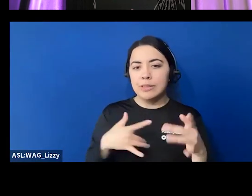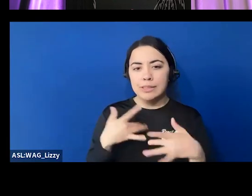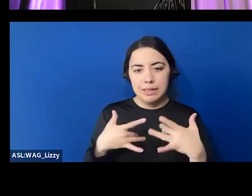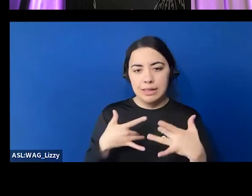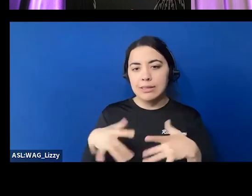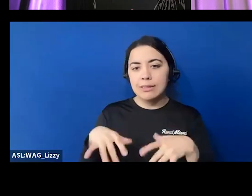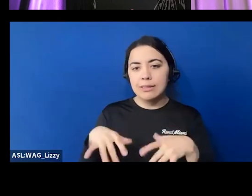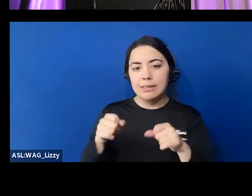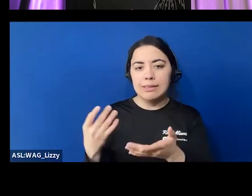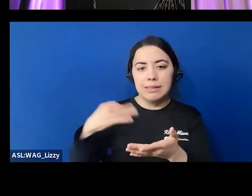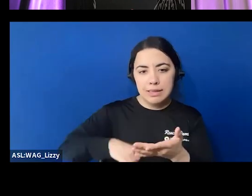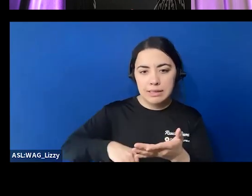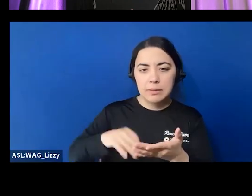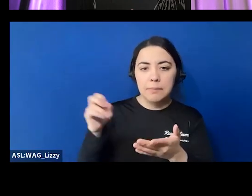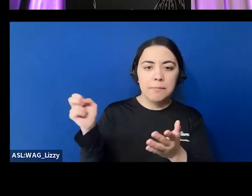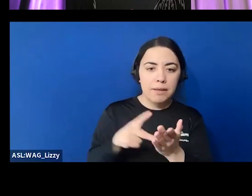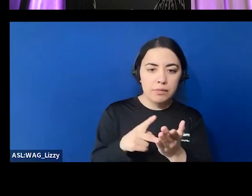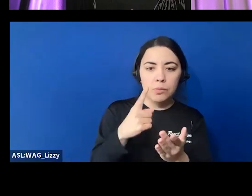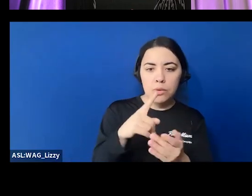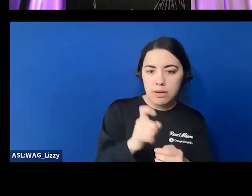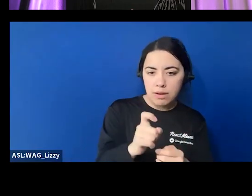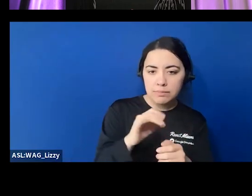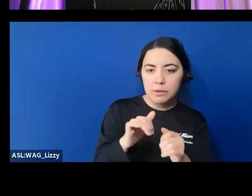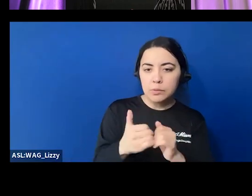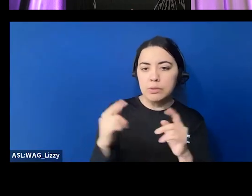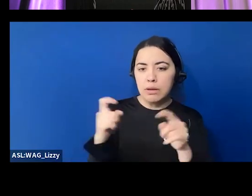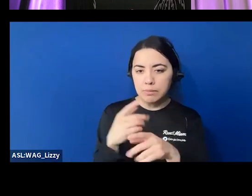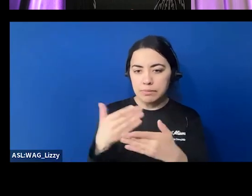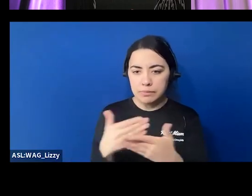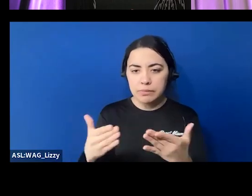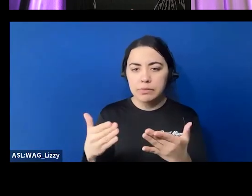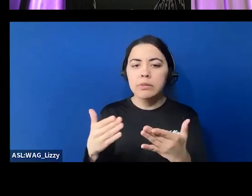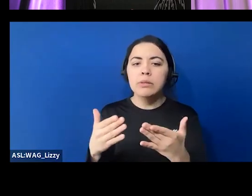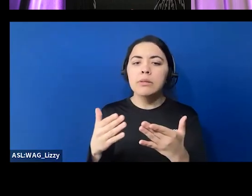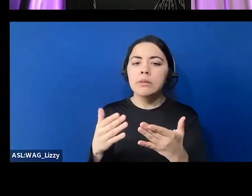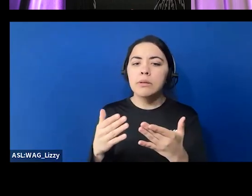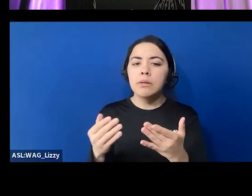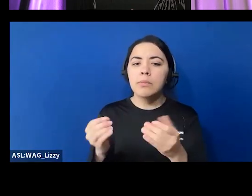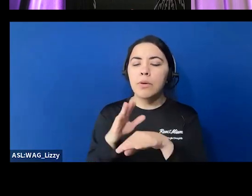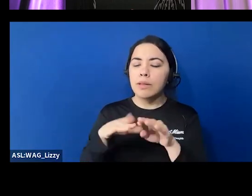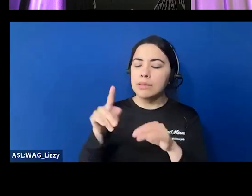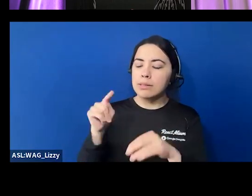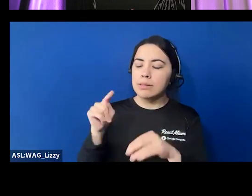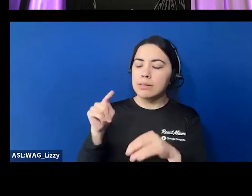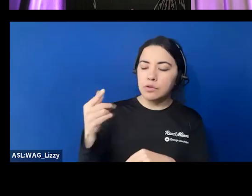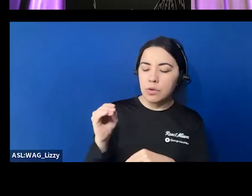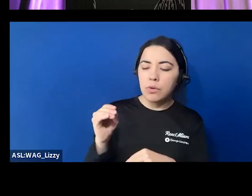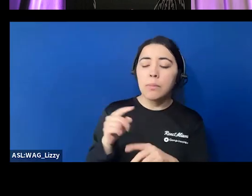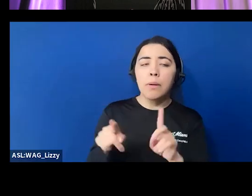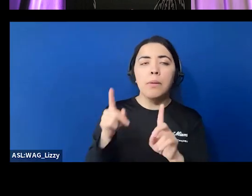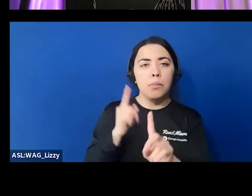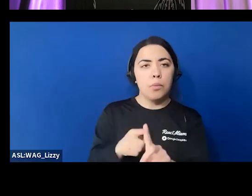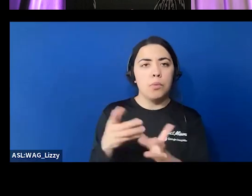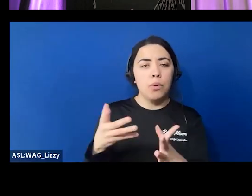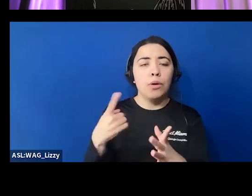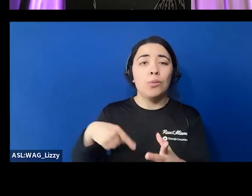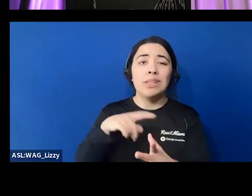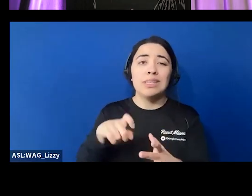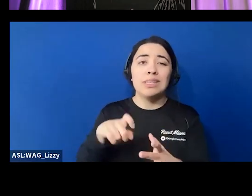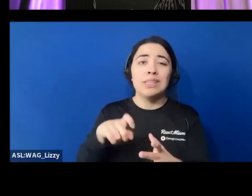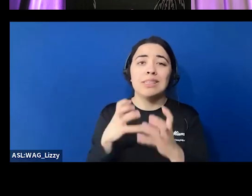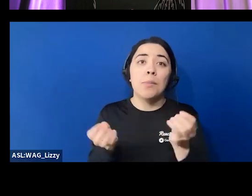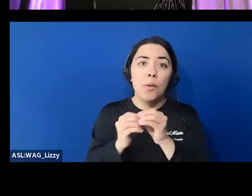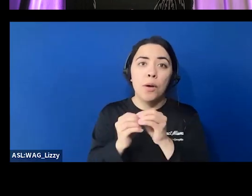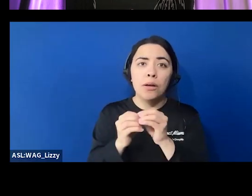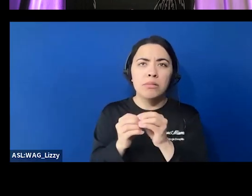before TSGo. So I think the reality is we're always going to need to care about this stuff. Last of all, why should you care now that AI is